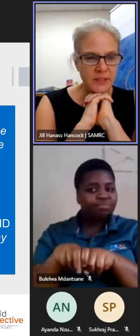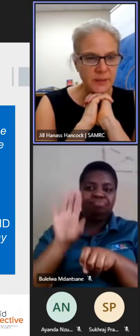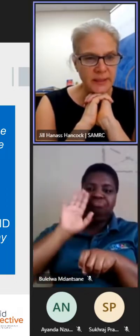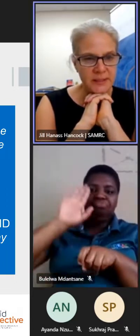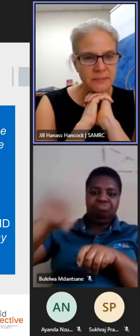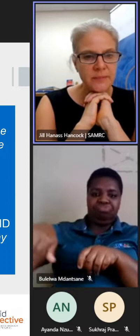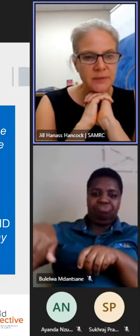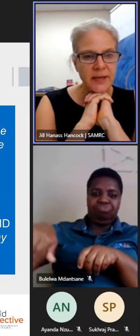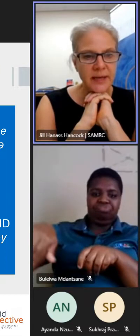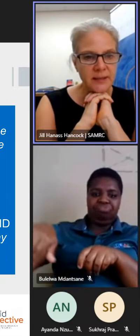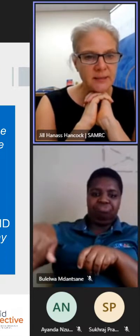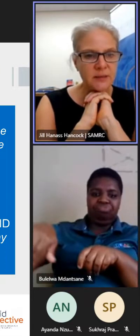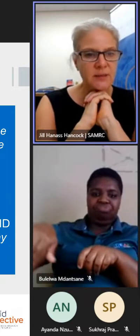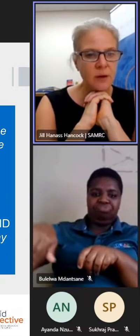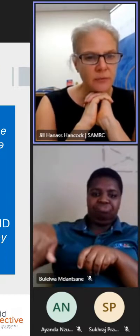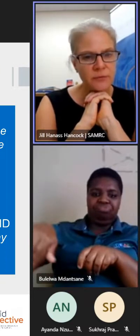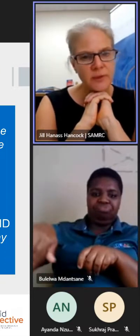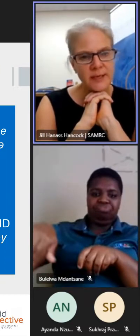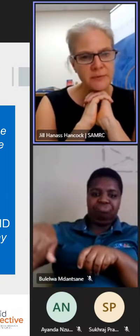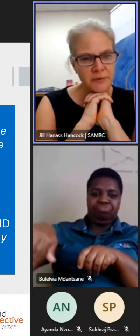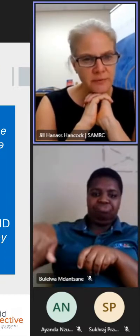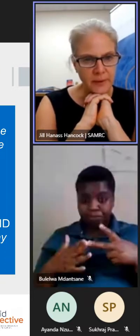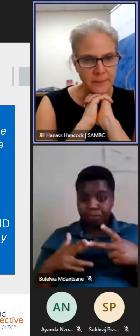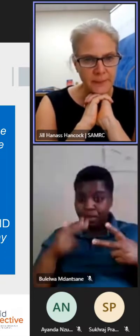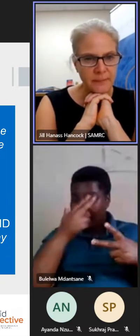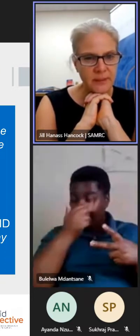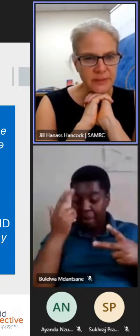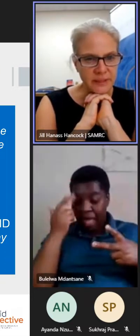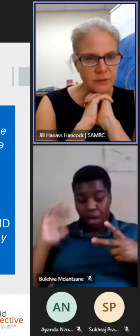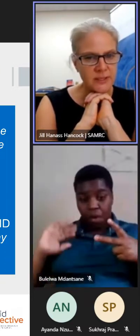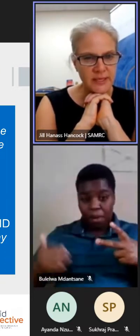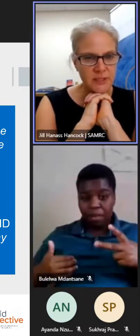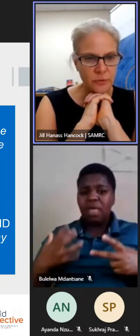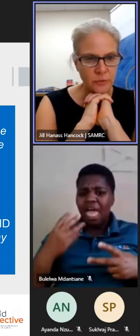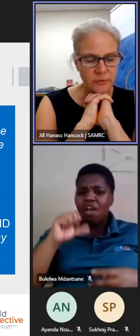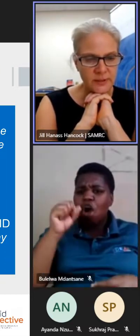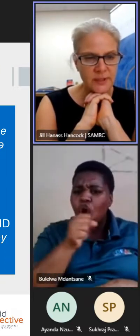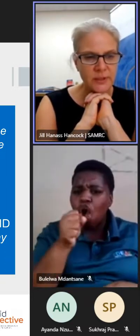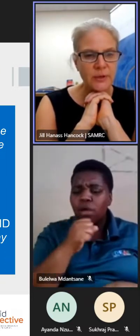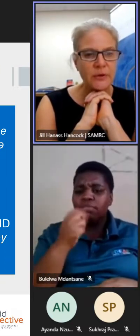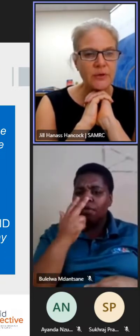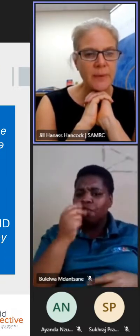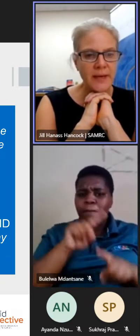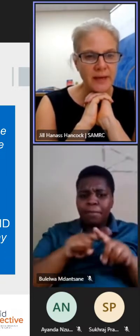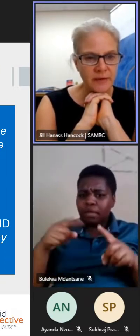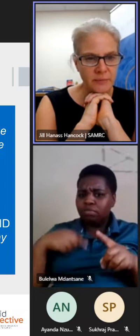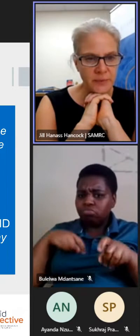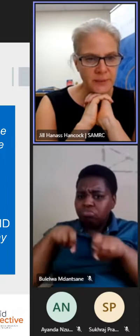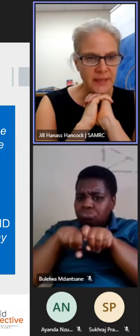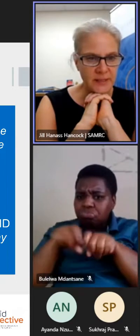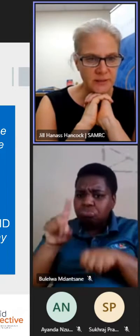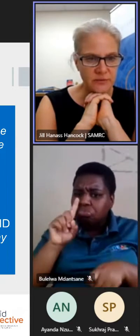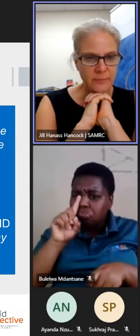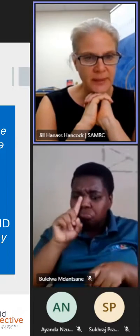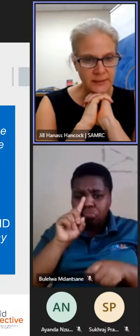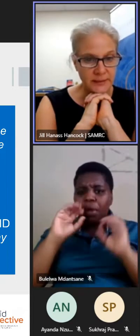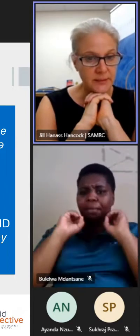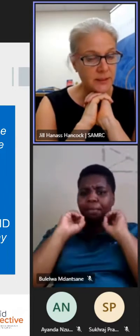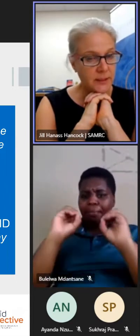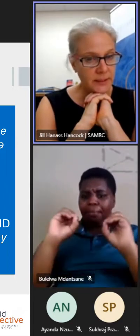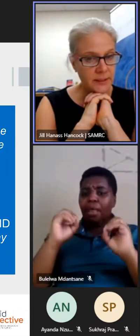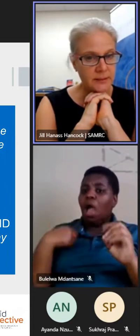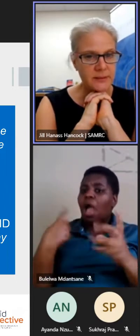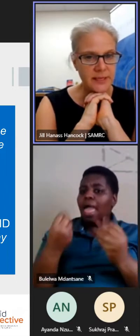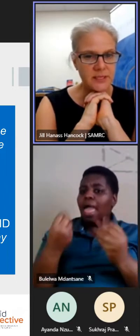woman explains, we had cough and fever, but we did not test for COVID. You may have been negative, but at